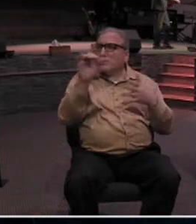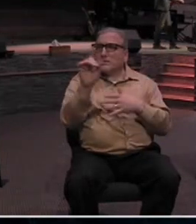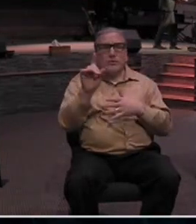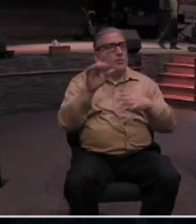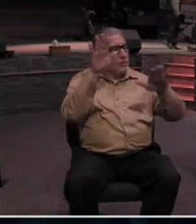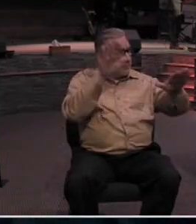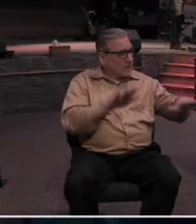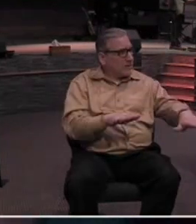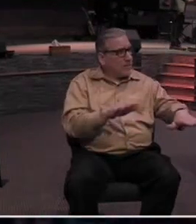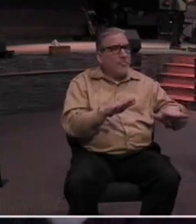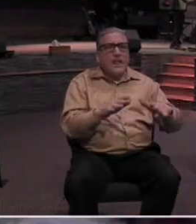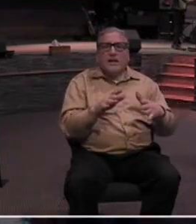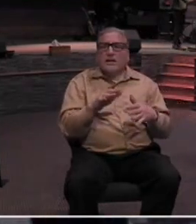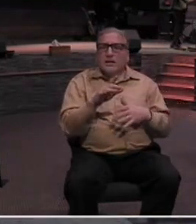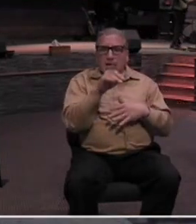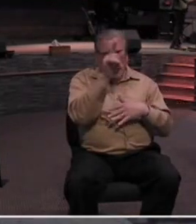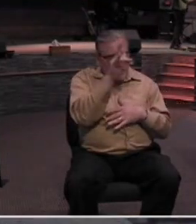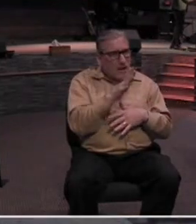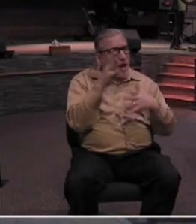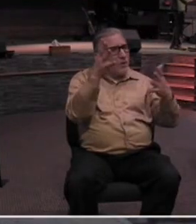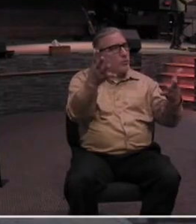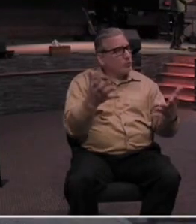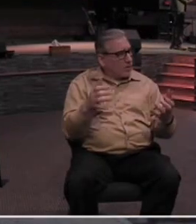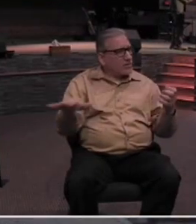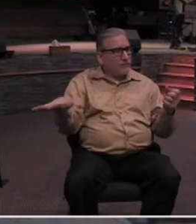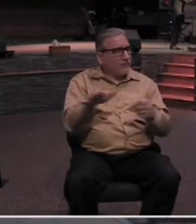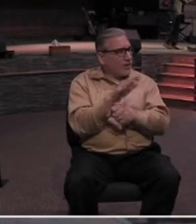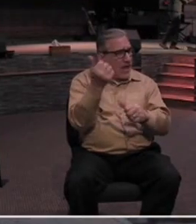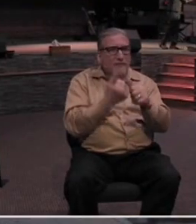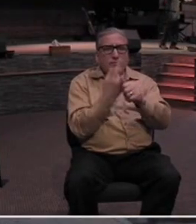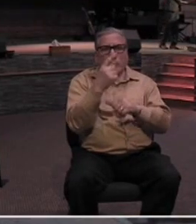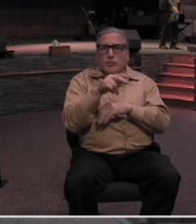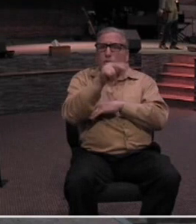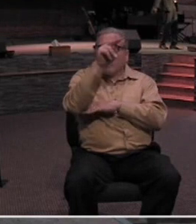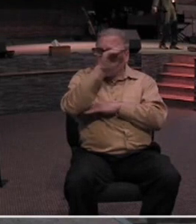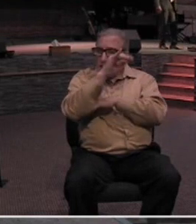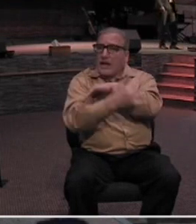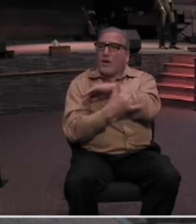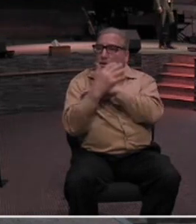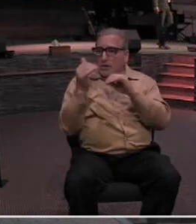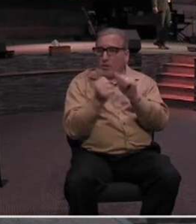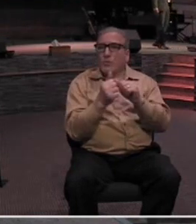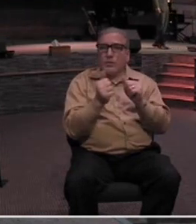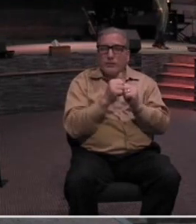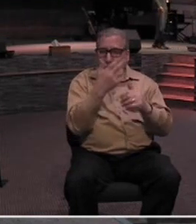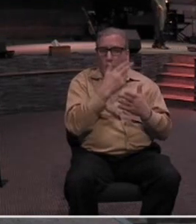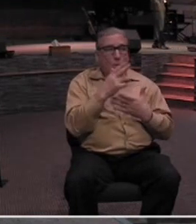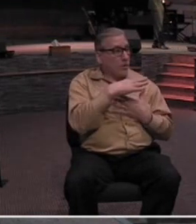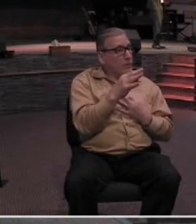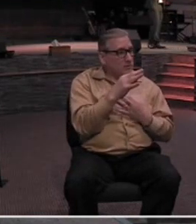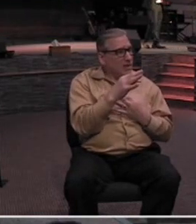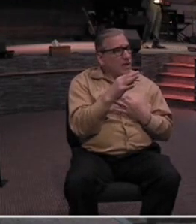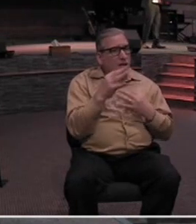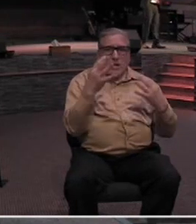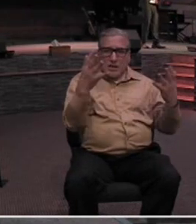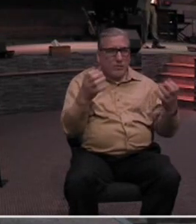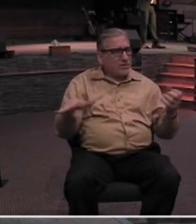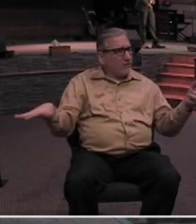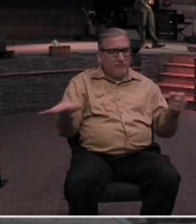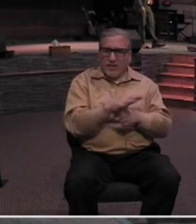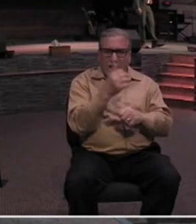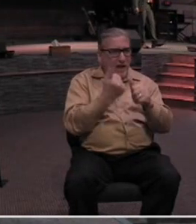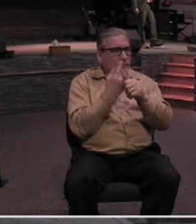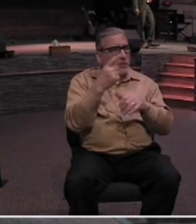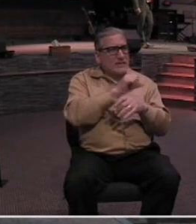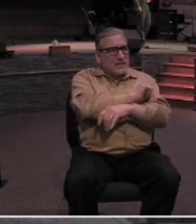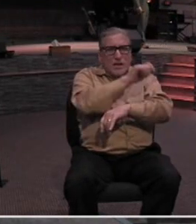seated, amen, that God desires to fill everybody in North County with the Holy Ghost. He desires to fill everybody in St. Louis with the Holy